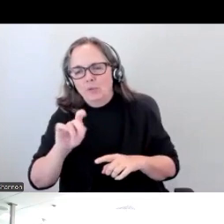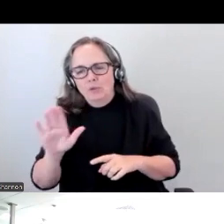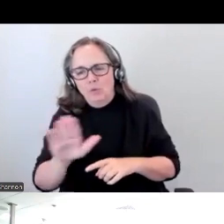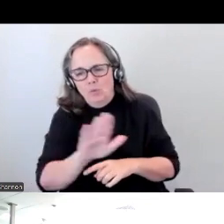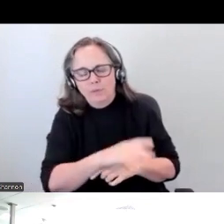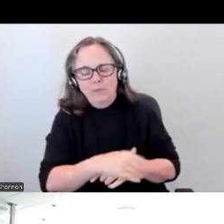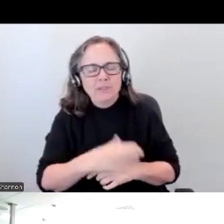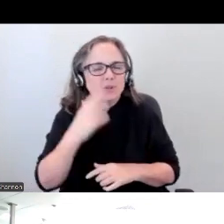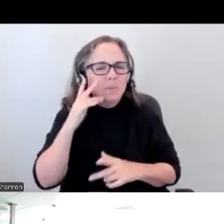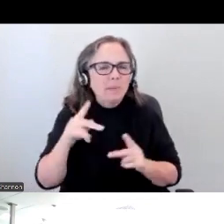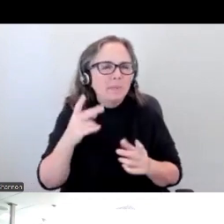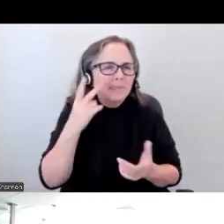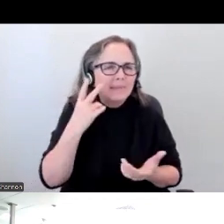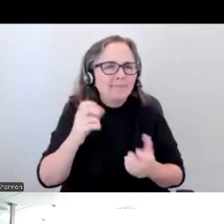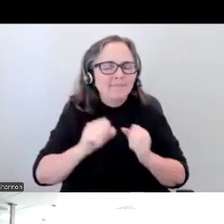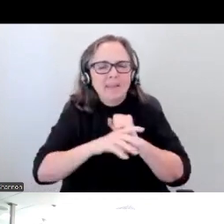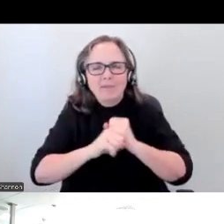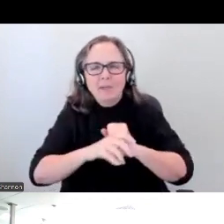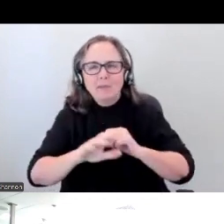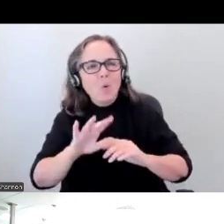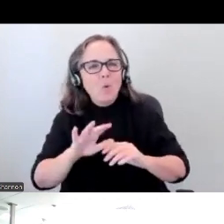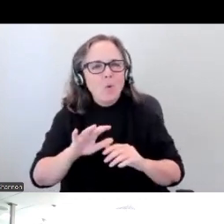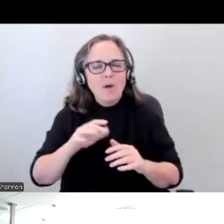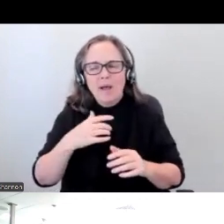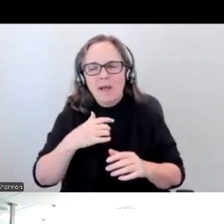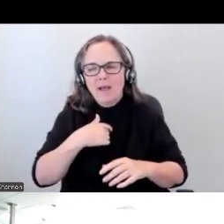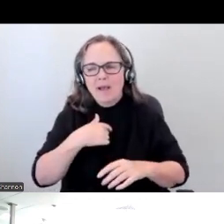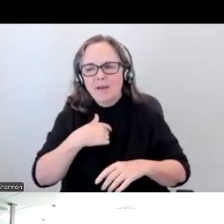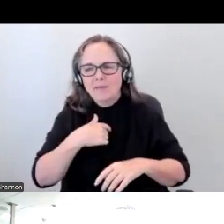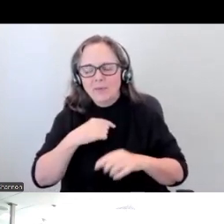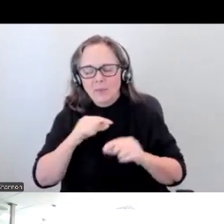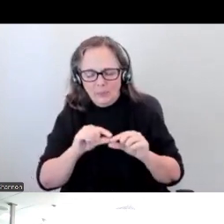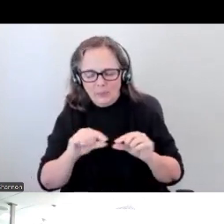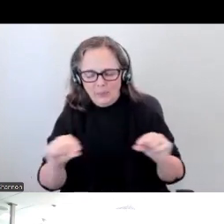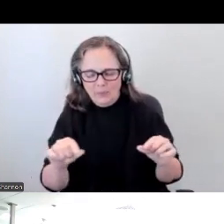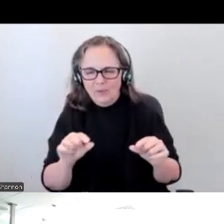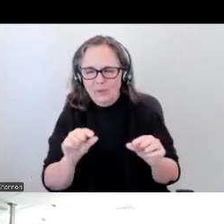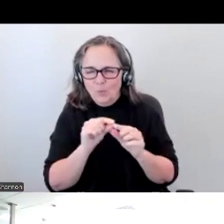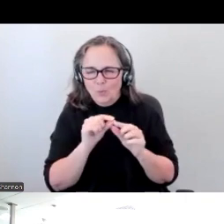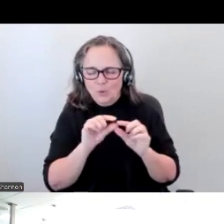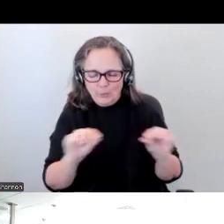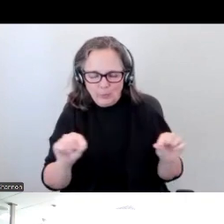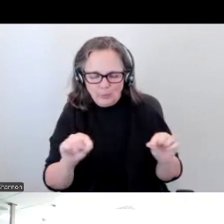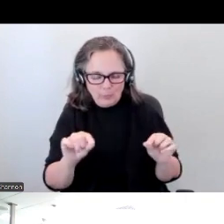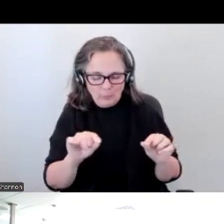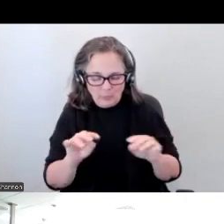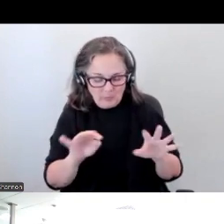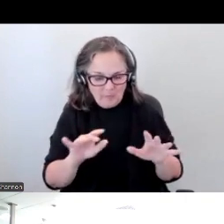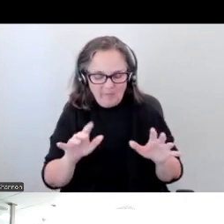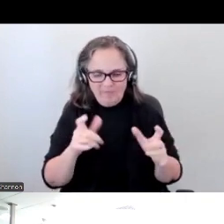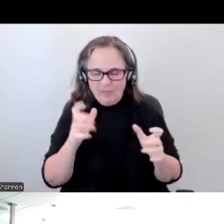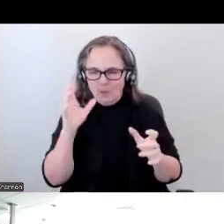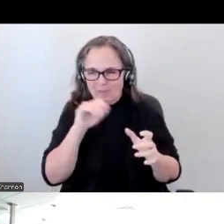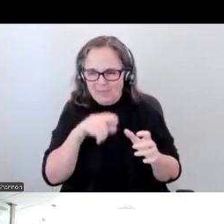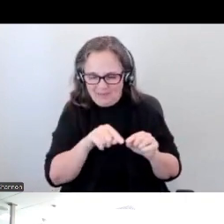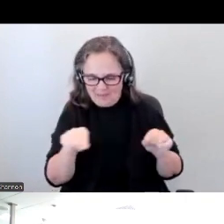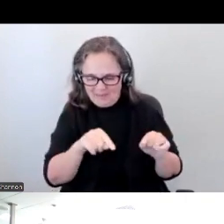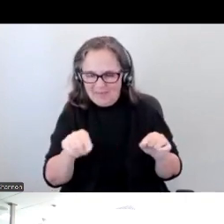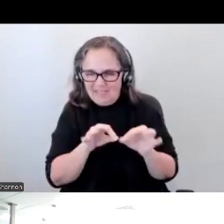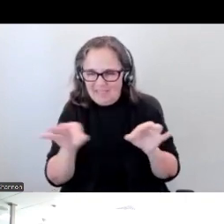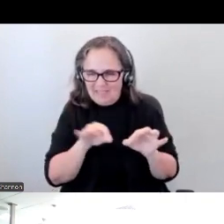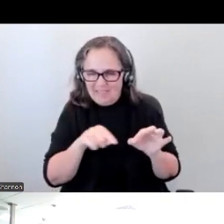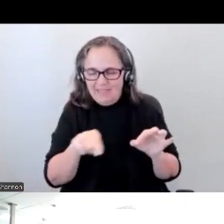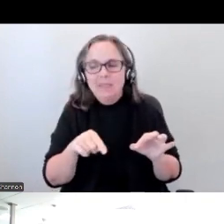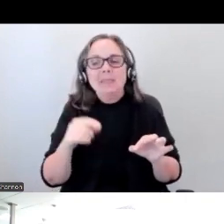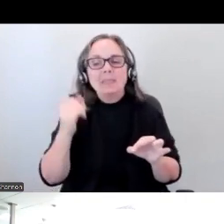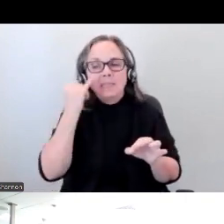way when people see the advertisement and then they got the tiny writing at the bottom of the screen, which goes by really fast. What that's telling you is if